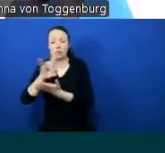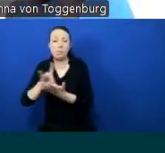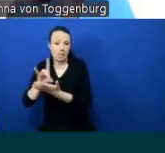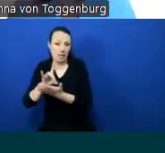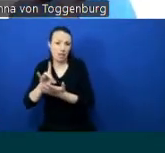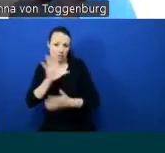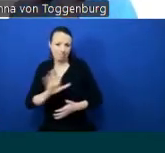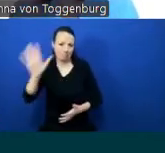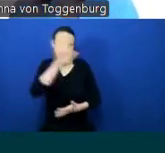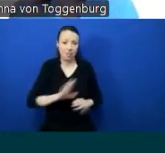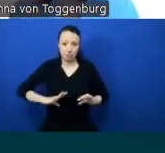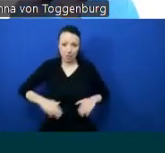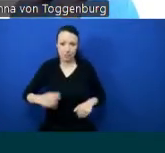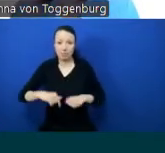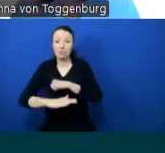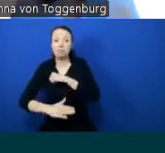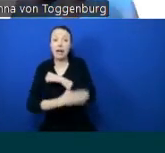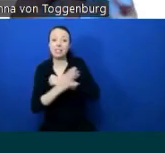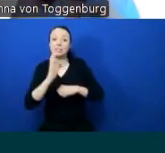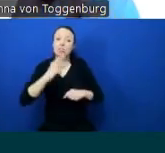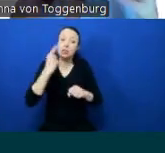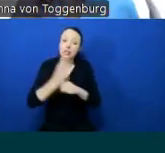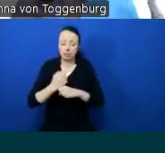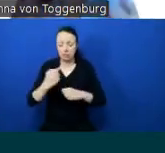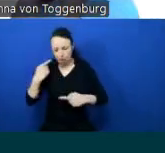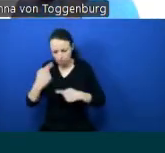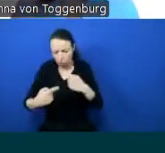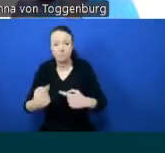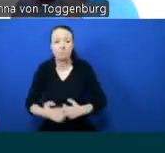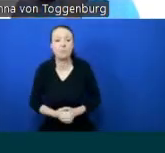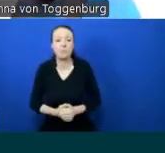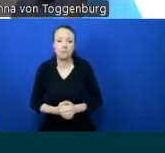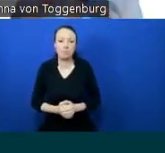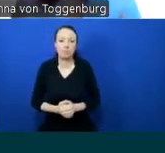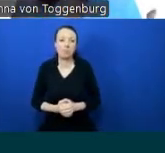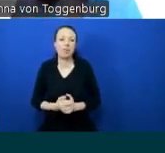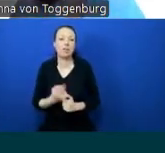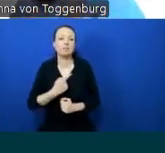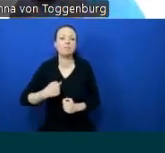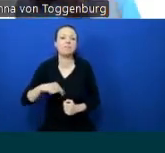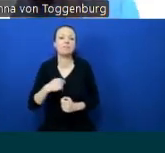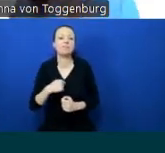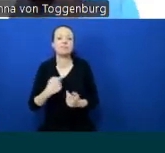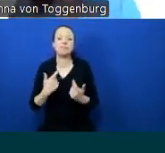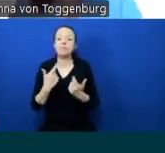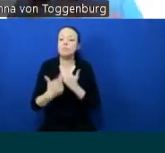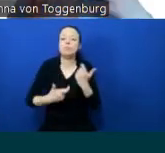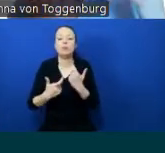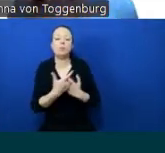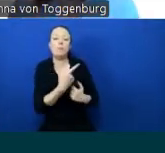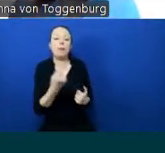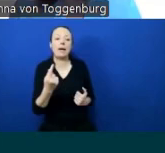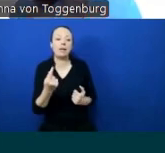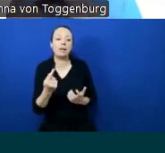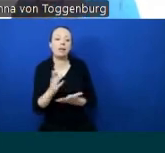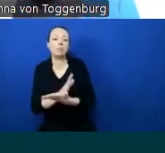of decision-making, and basically building partnerships between the public